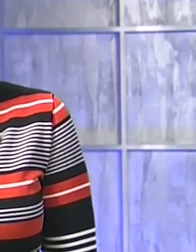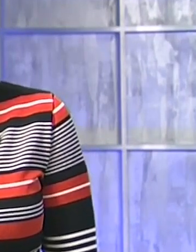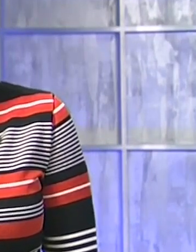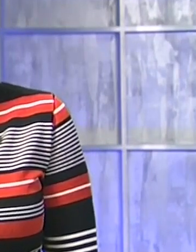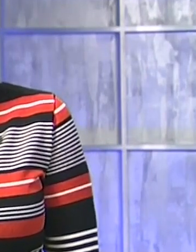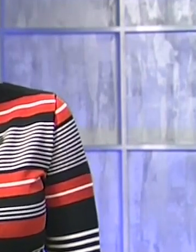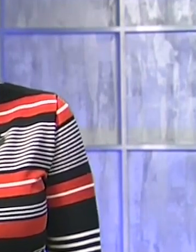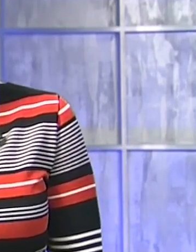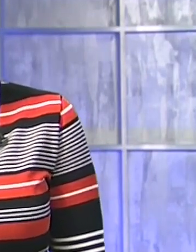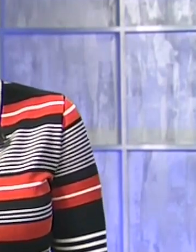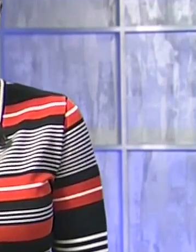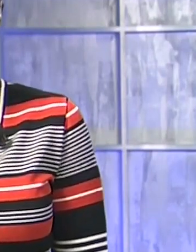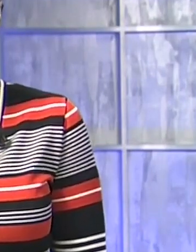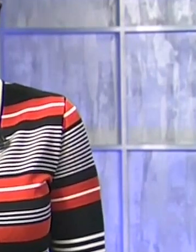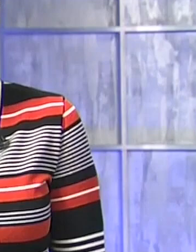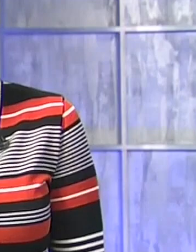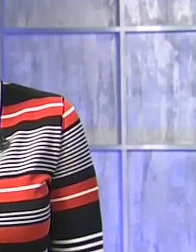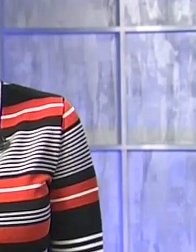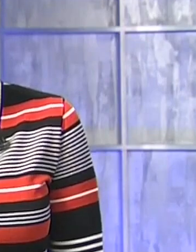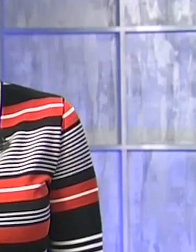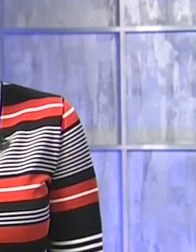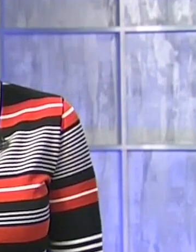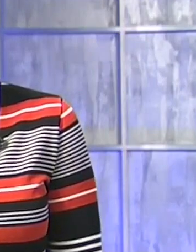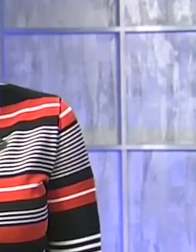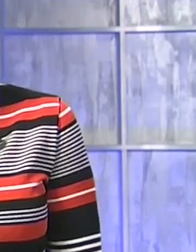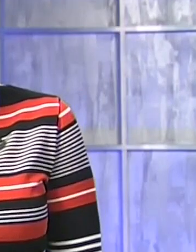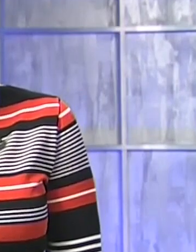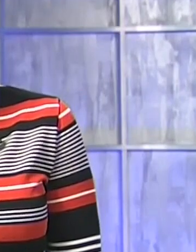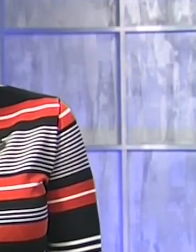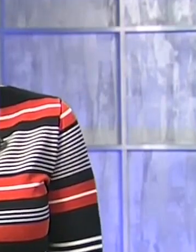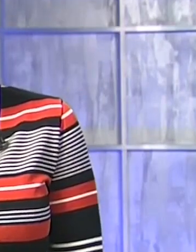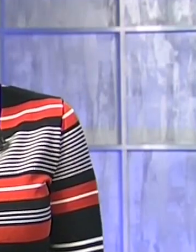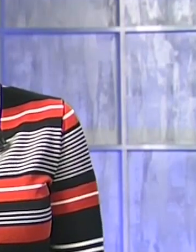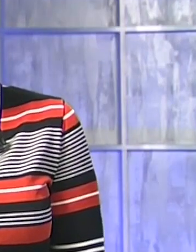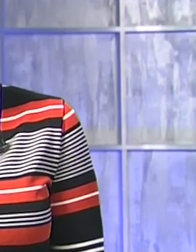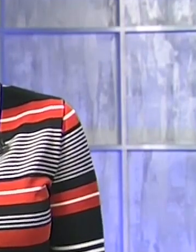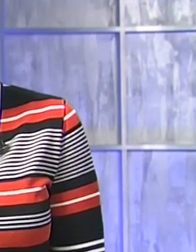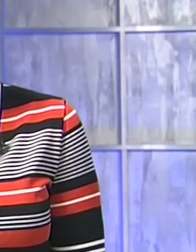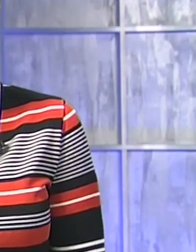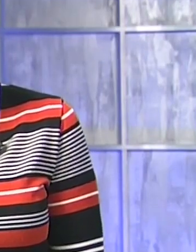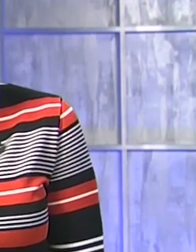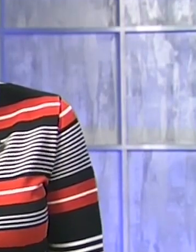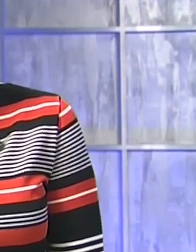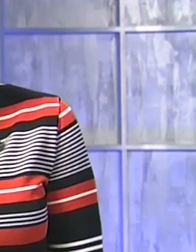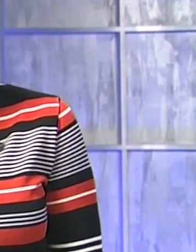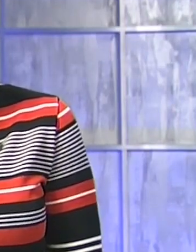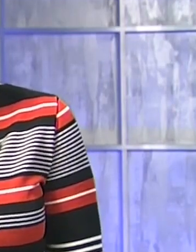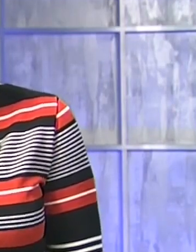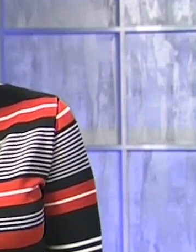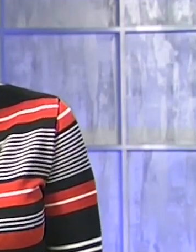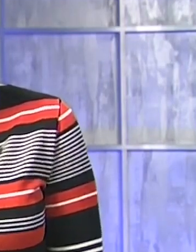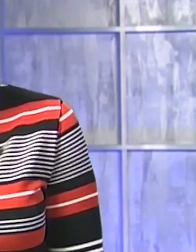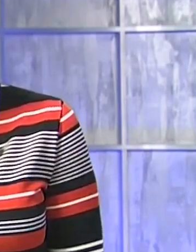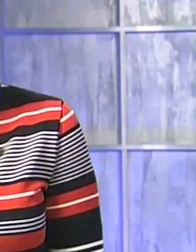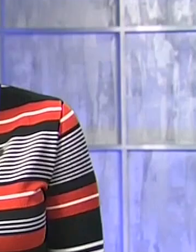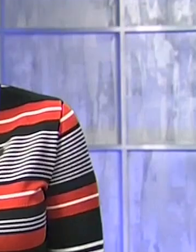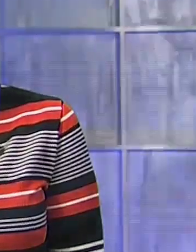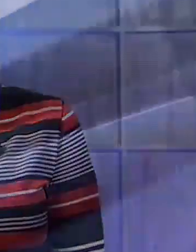in sports, the Windies on the look for the right mix for tomorrow's second test against India at Sabina.